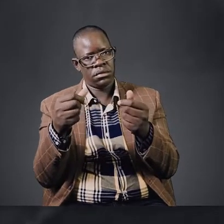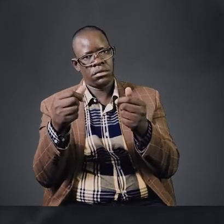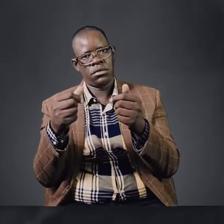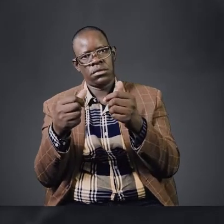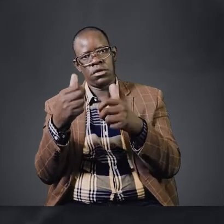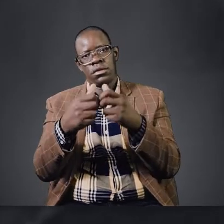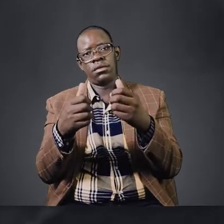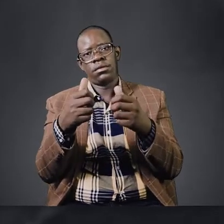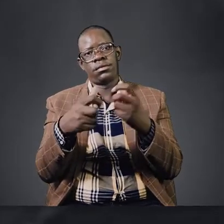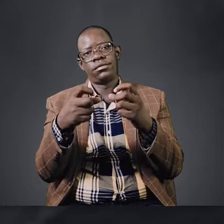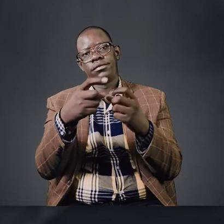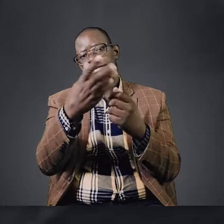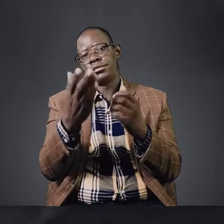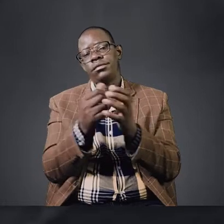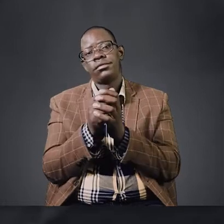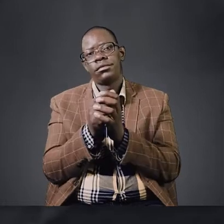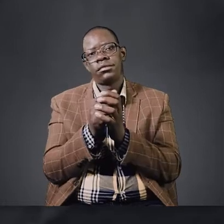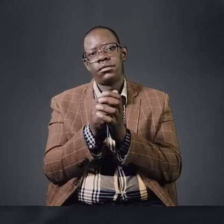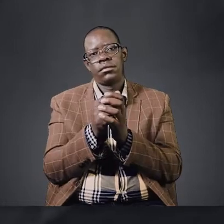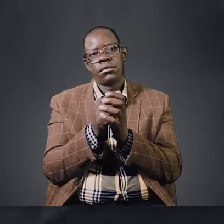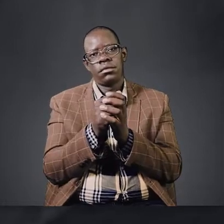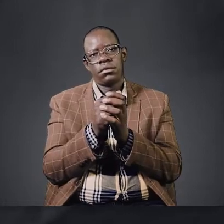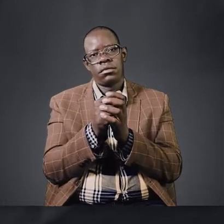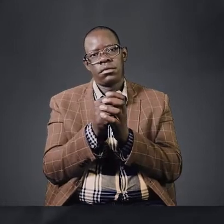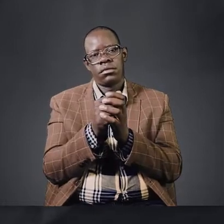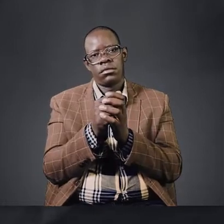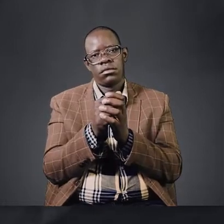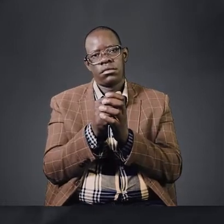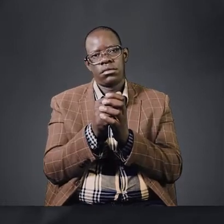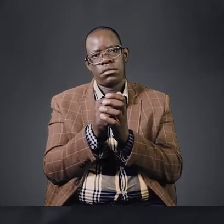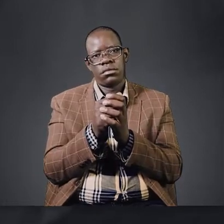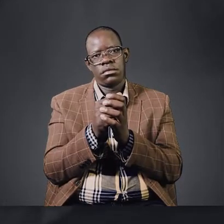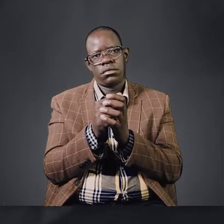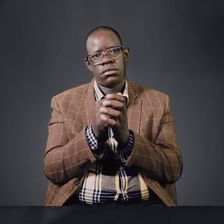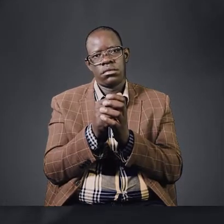care of existing forests, and prevent the destruction of wood, thus reducing deforestation.